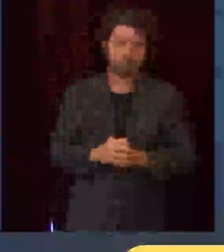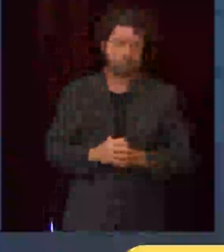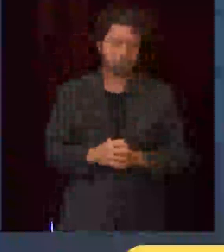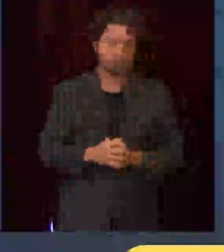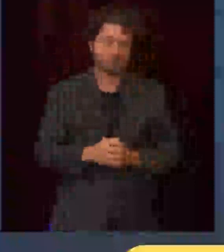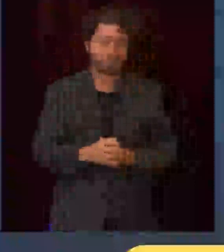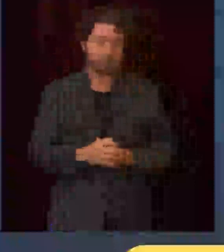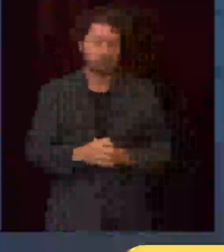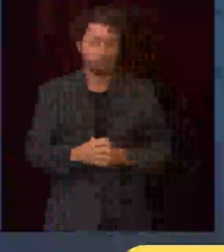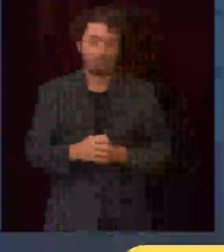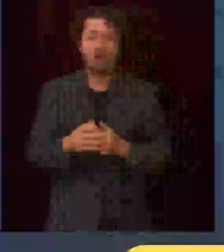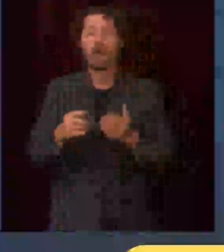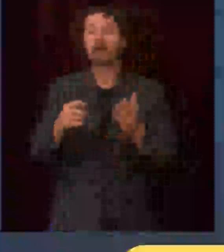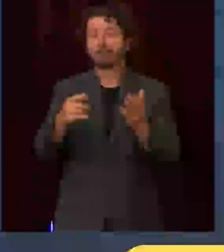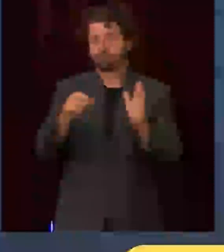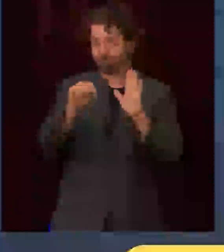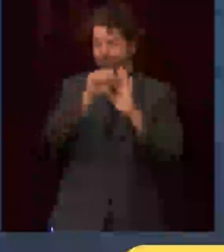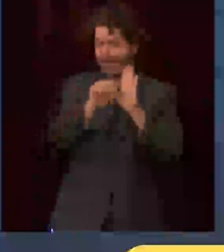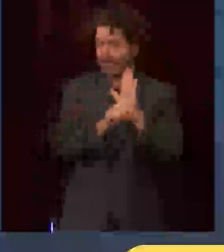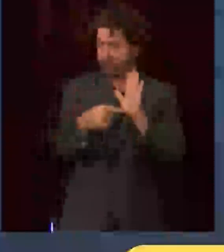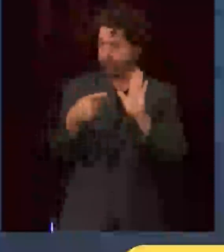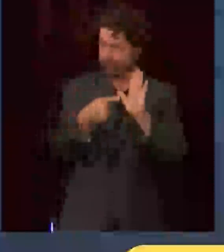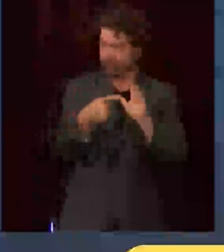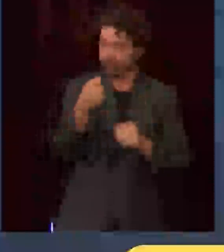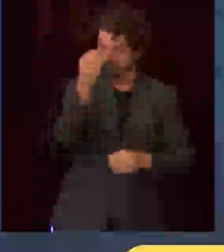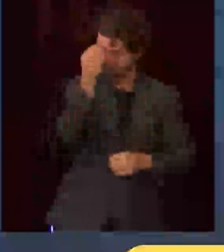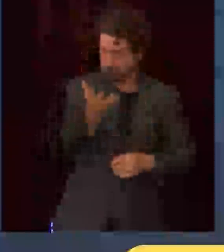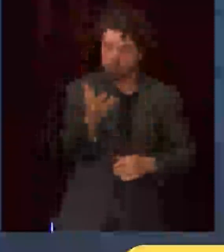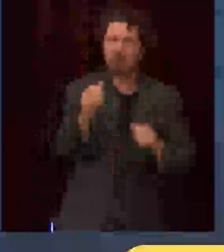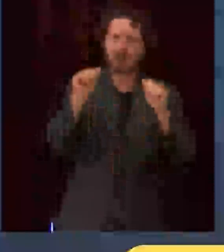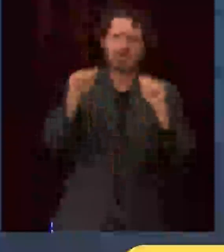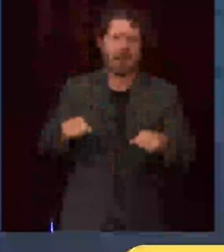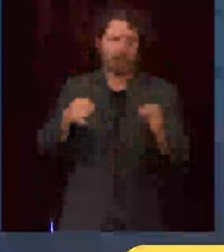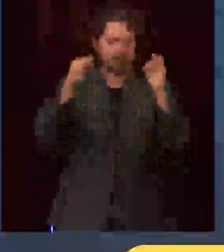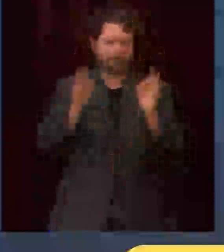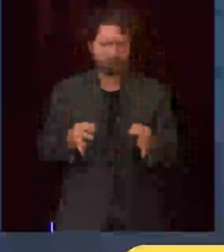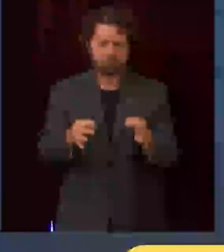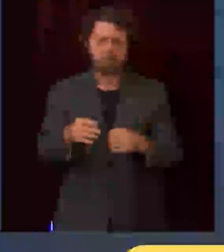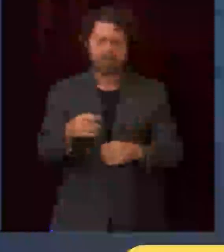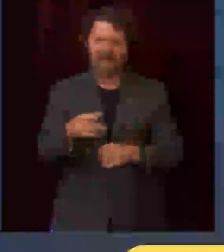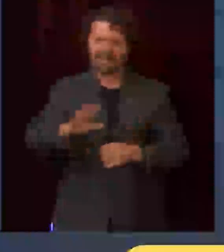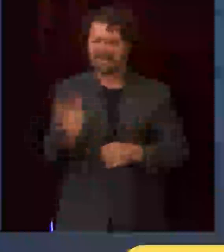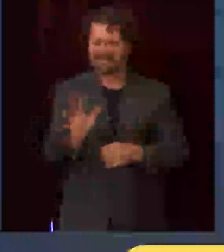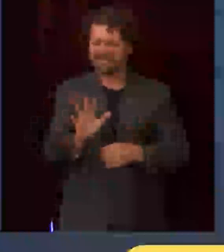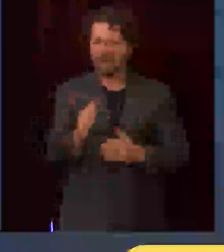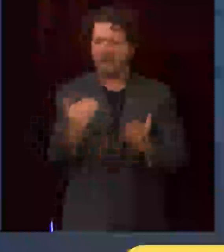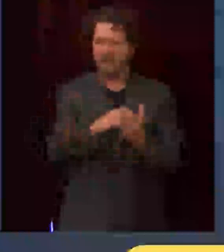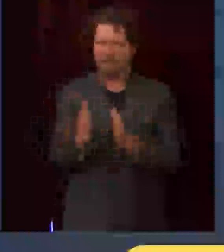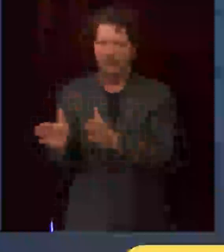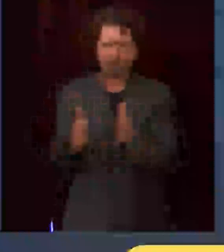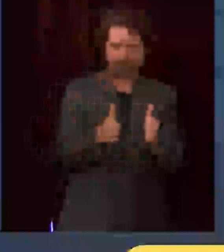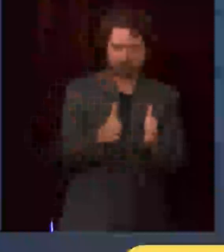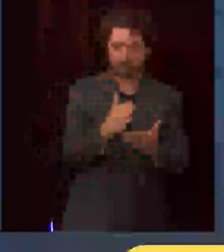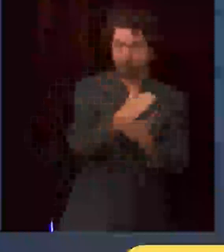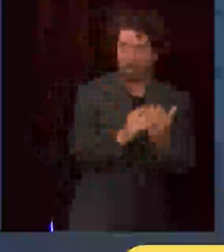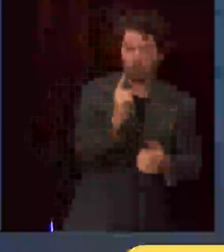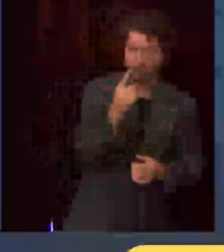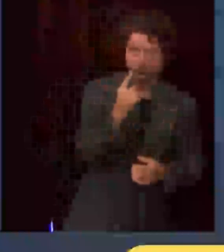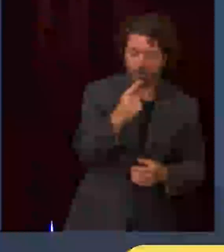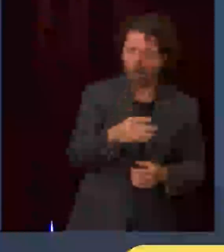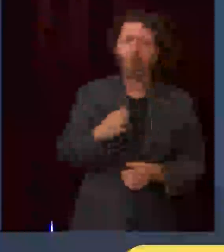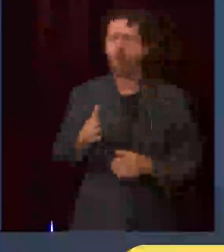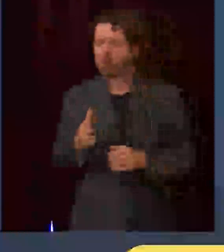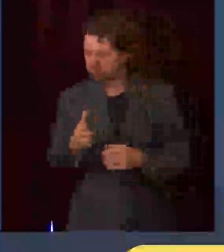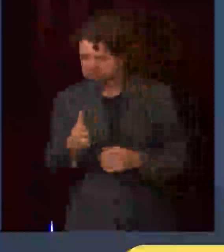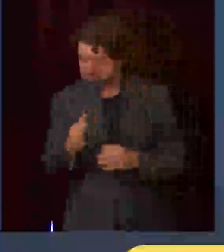on these metrics. Local health officials, too, I should make clear, have the ability also to lead on this should